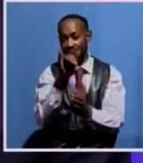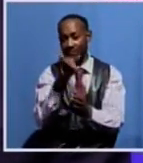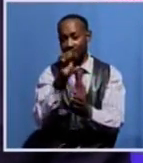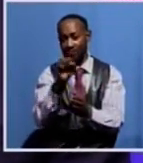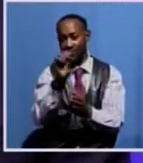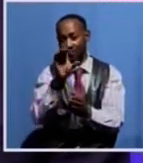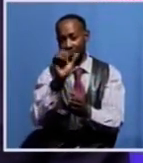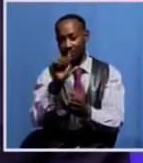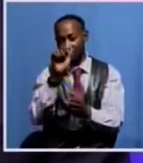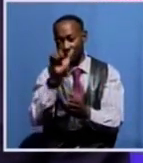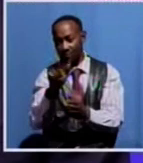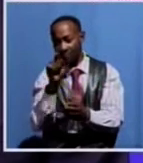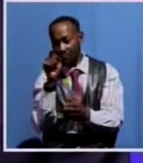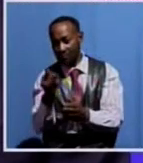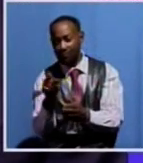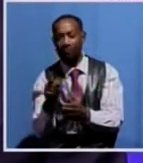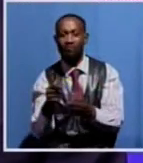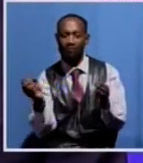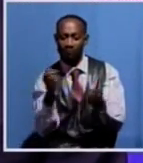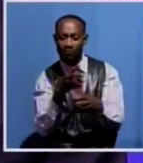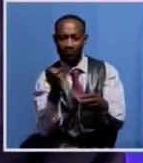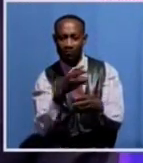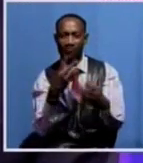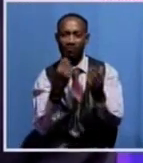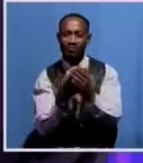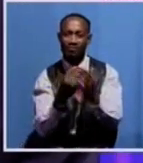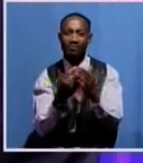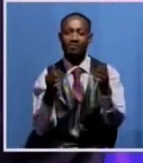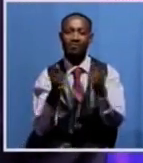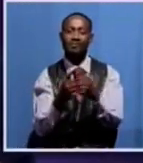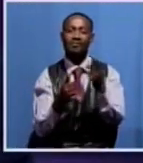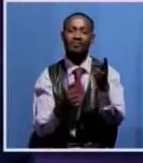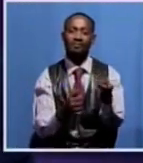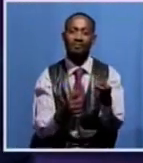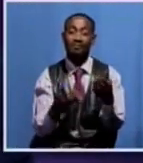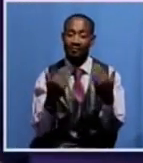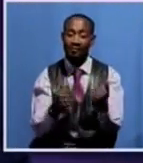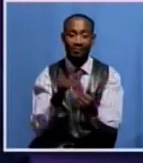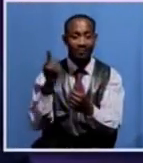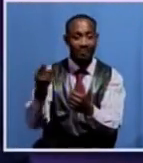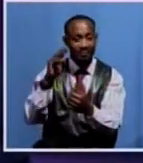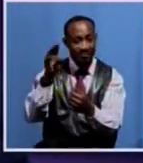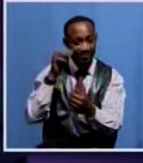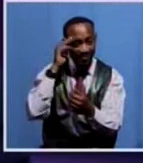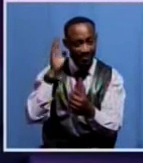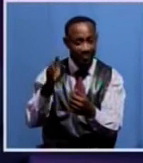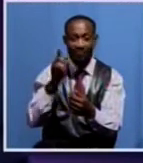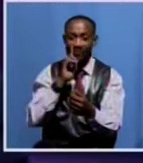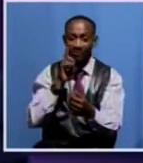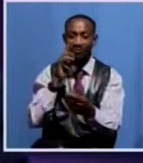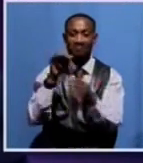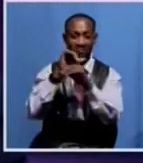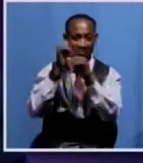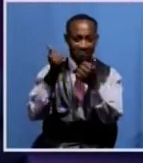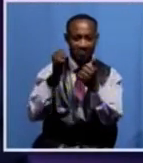the economy. And in our case, it's paying that will help us to do that. Now, you've spoken very well about the environment and the impact of